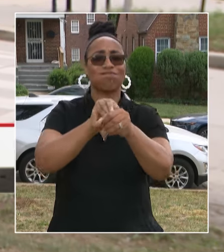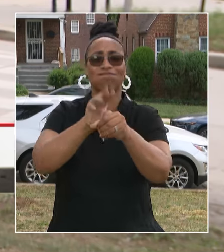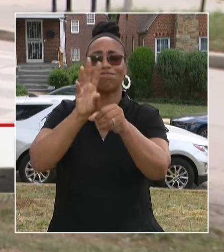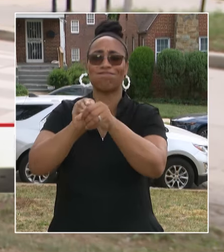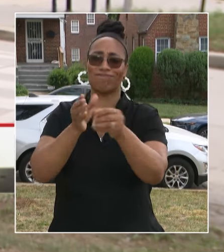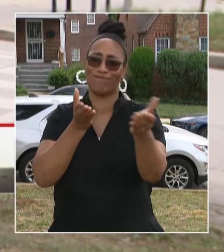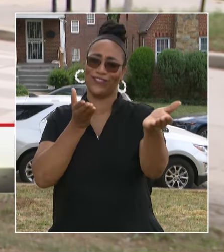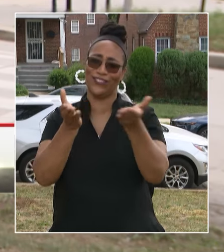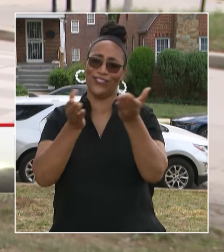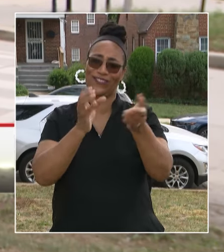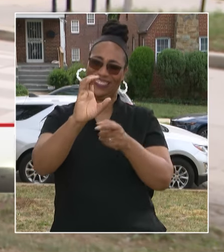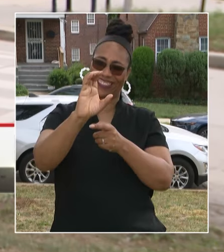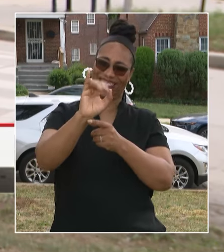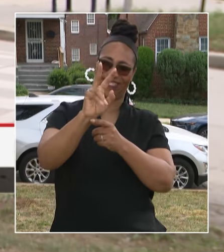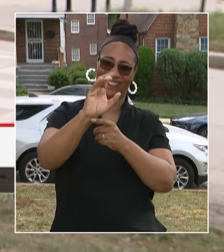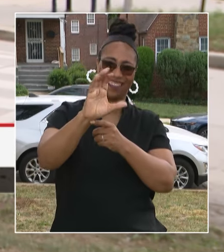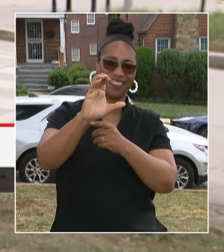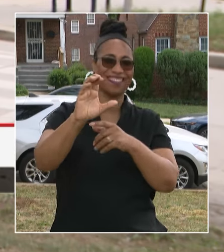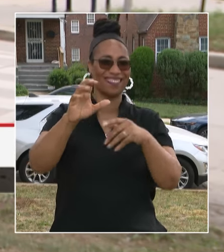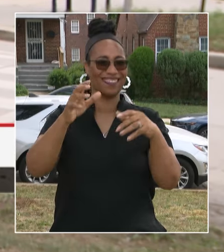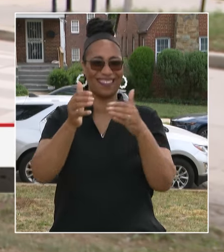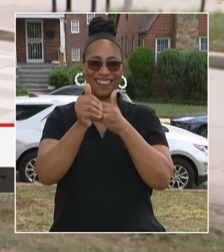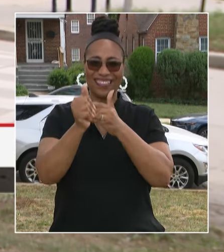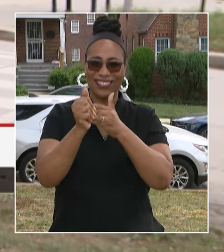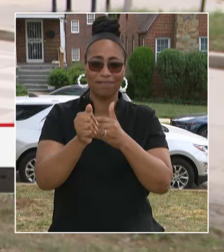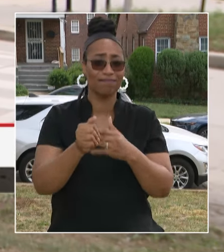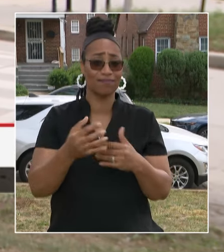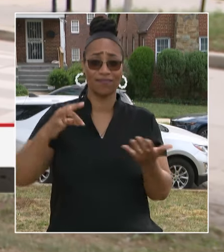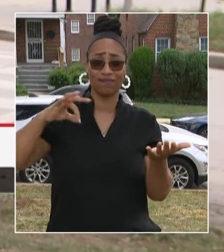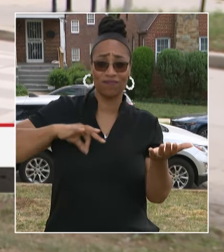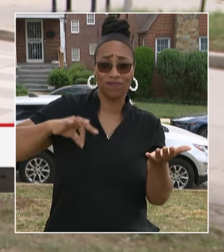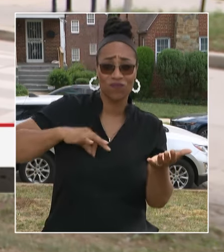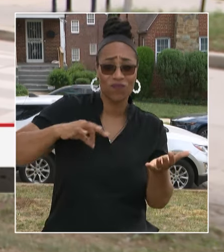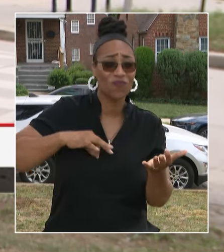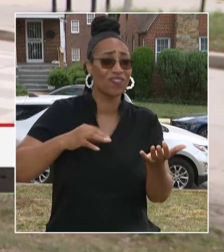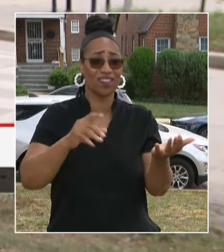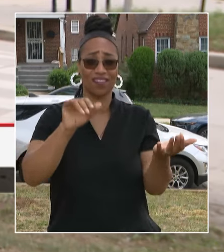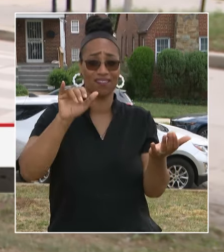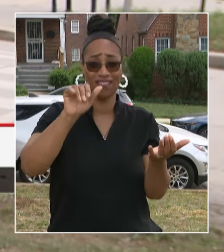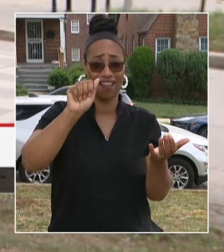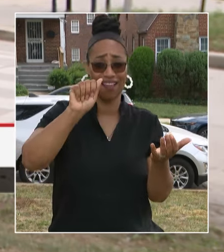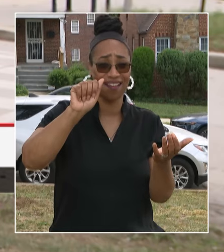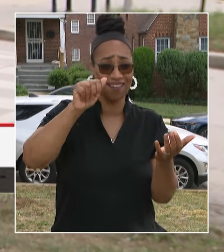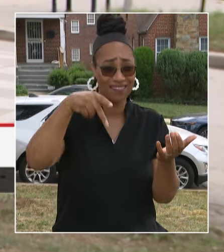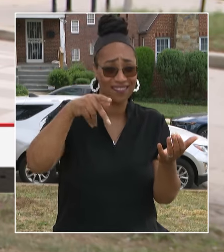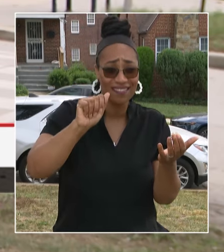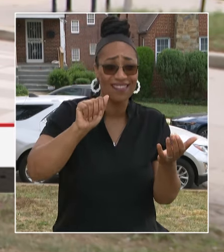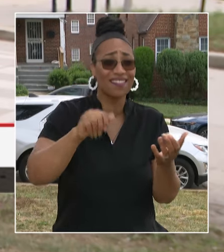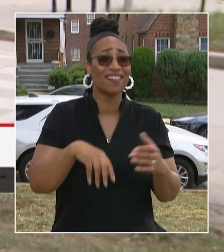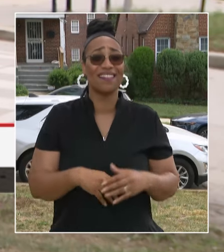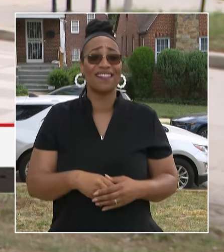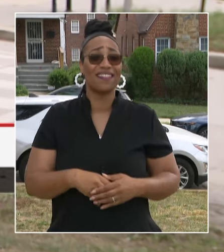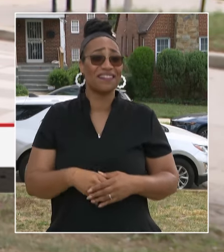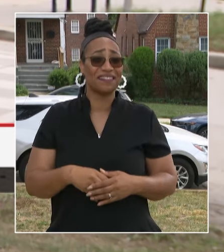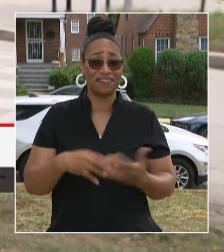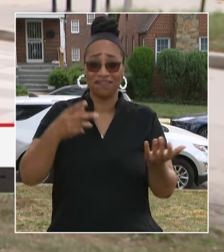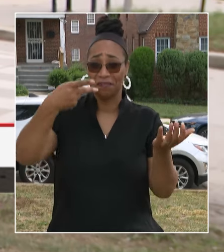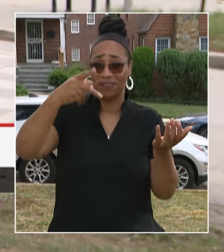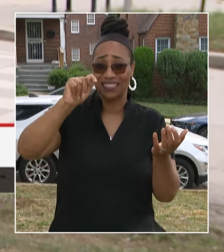Fraternity Incorporated, president of the John Burroughs School Parent-Teacher Association, president of the Area 3A Council